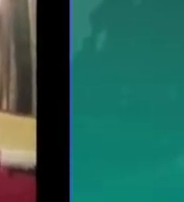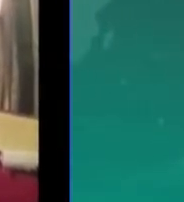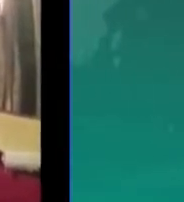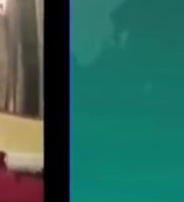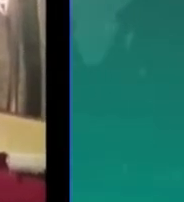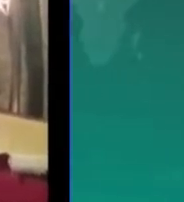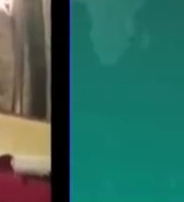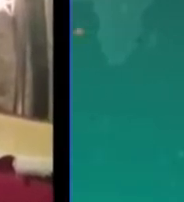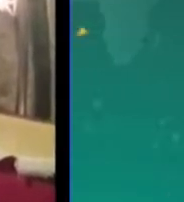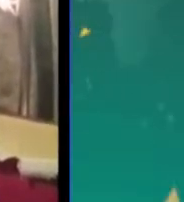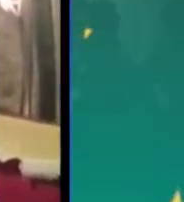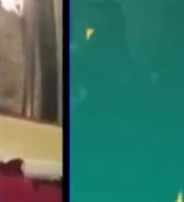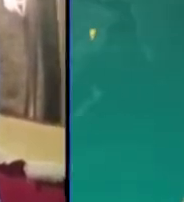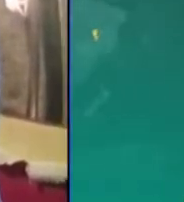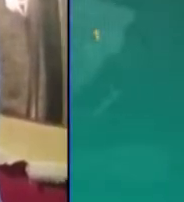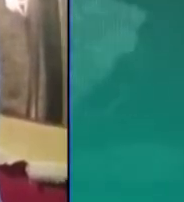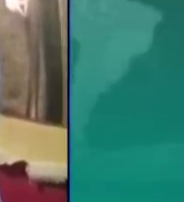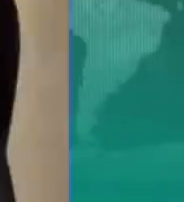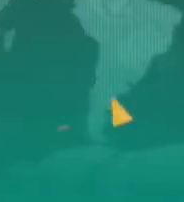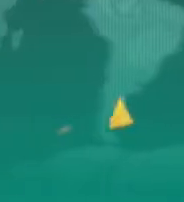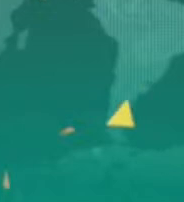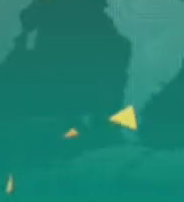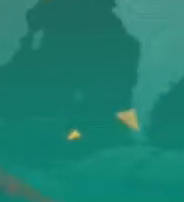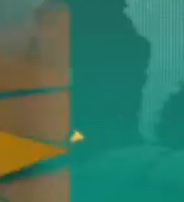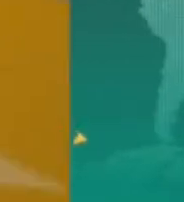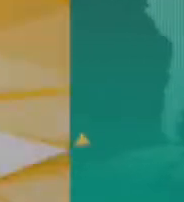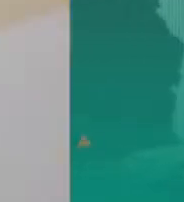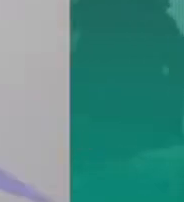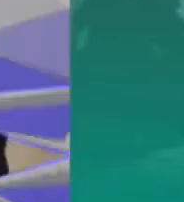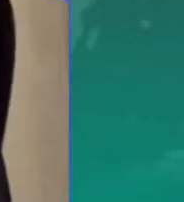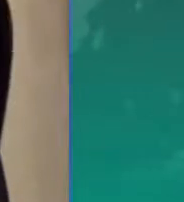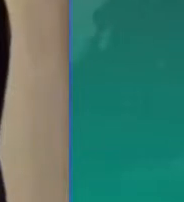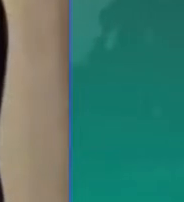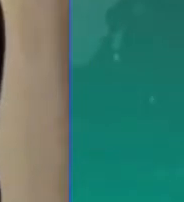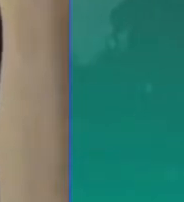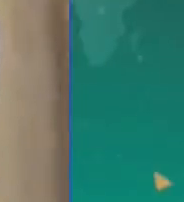abaka sekire nyane sewenye na bawezezo omwaka mu ngomyo